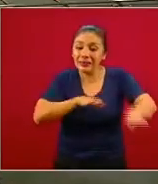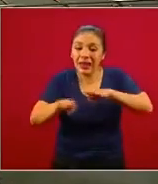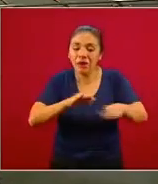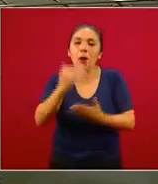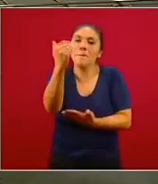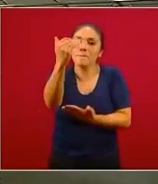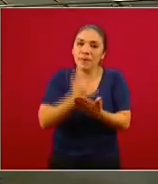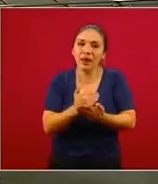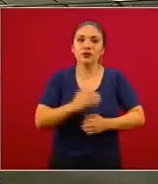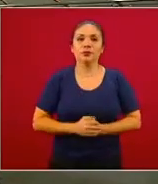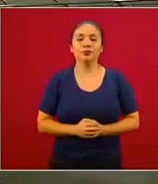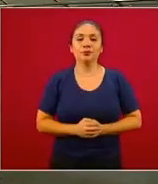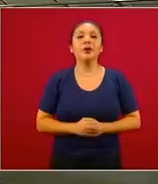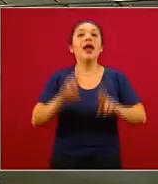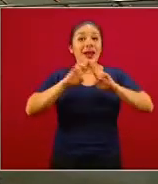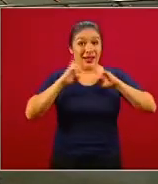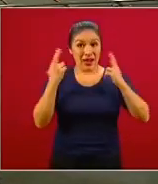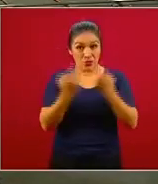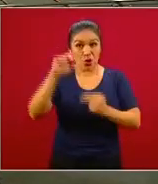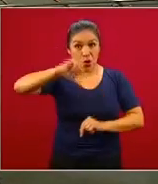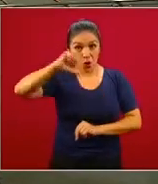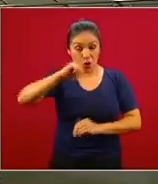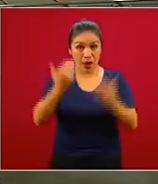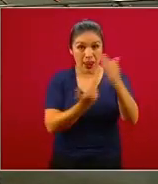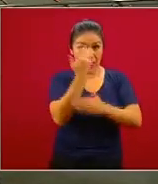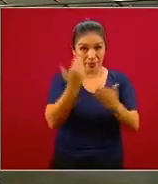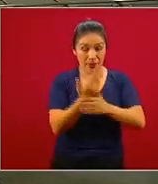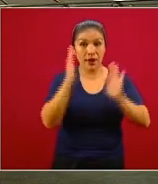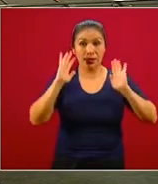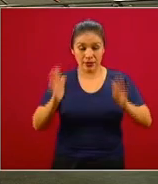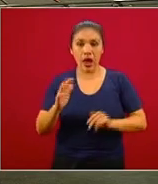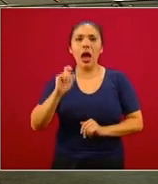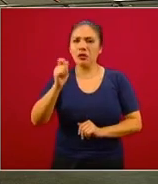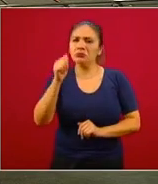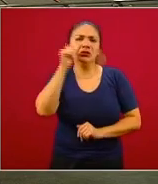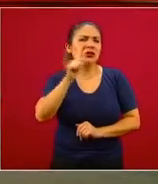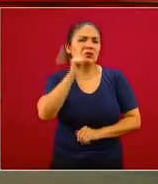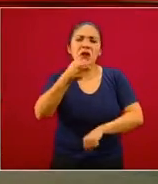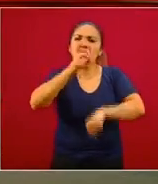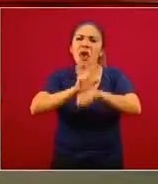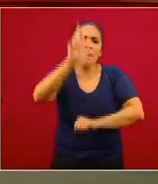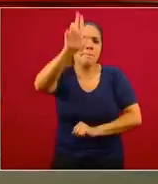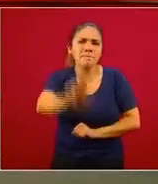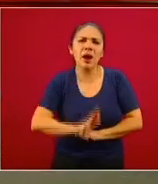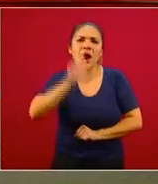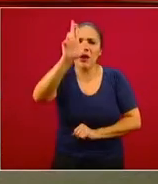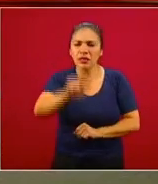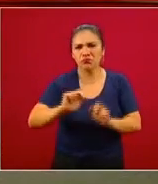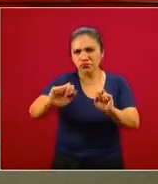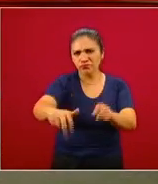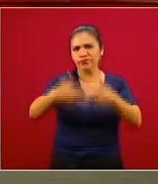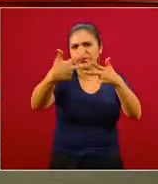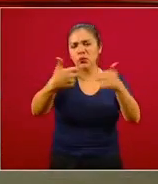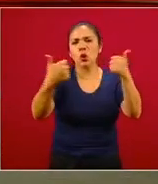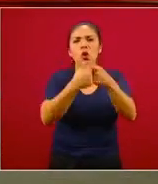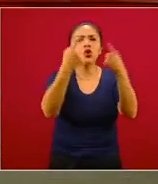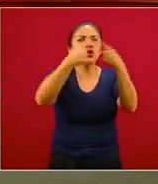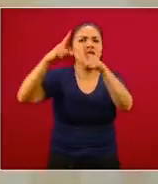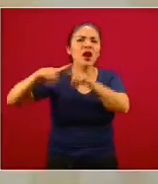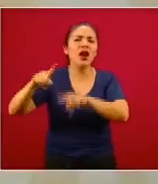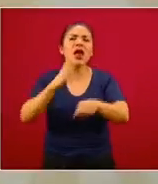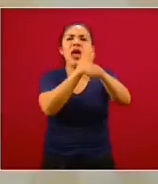Oh, the meeting. Yes, about the meeting this morning, that is a meeting that we do every Tuesday with